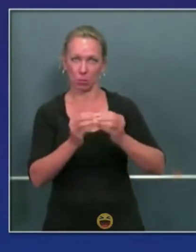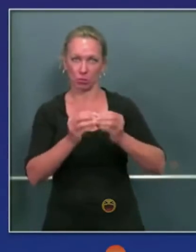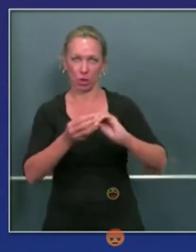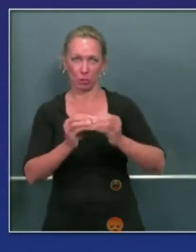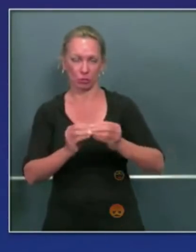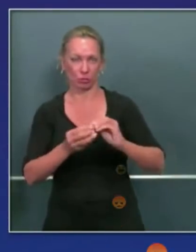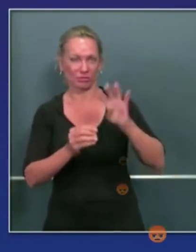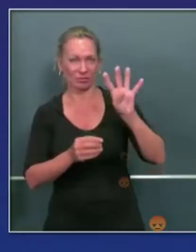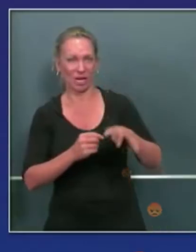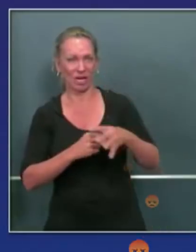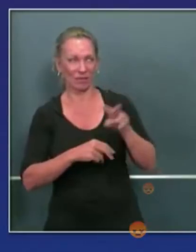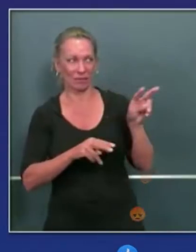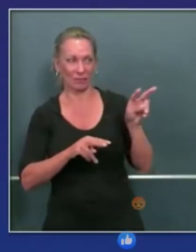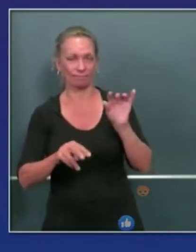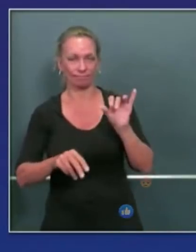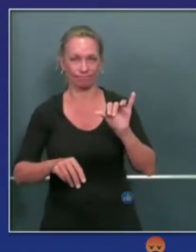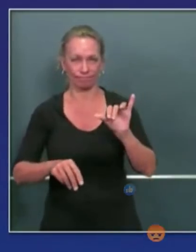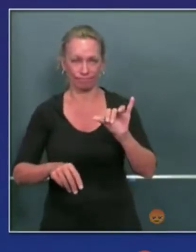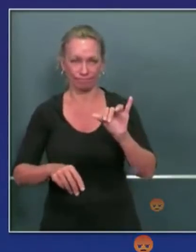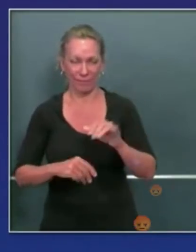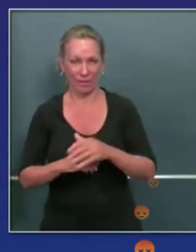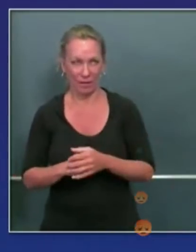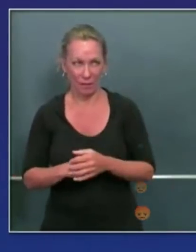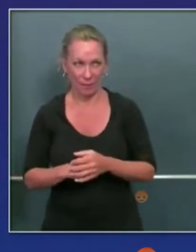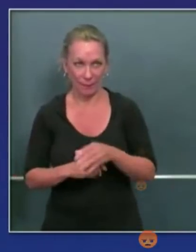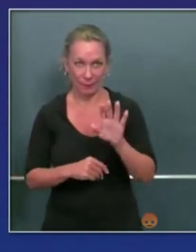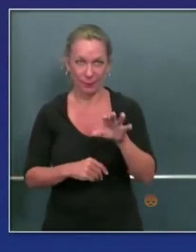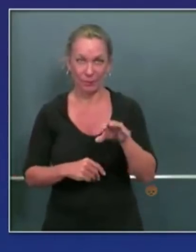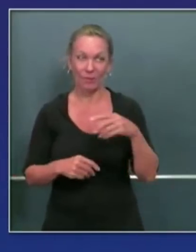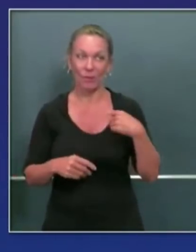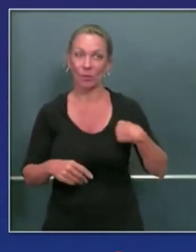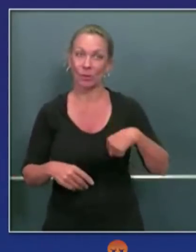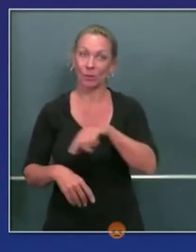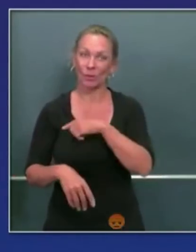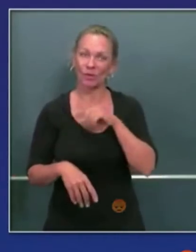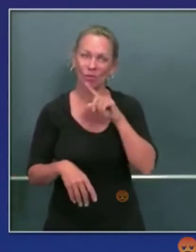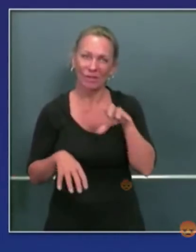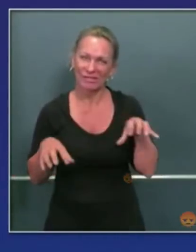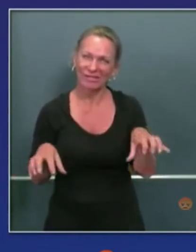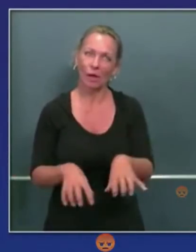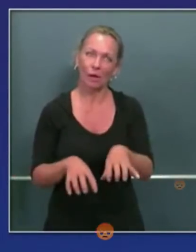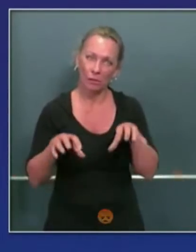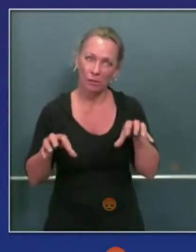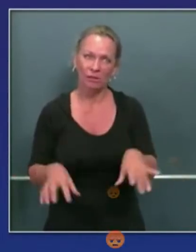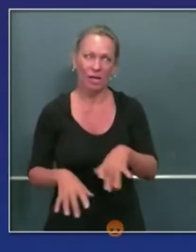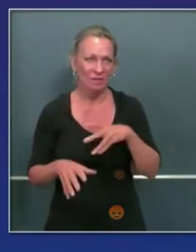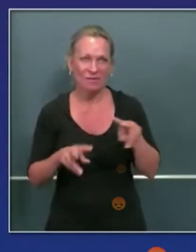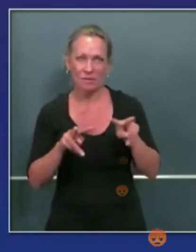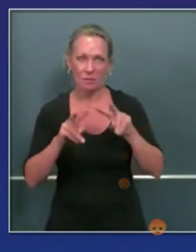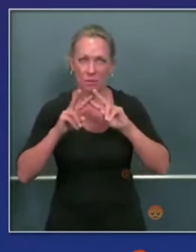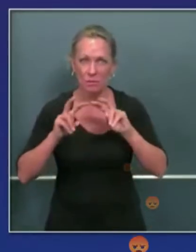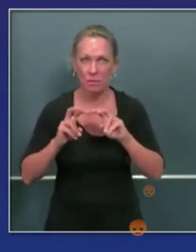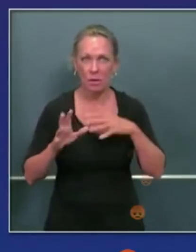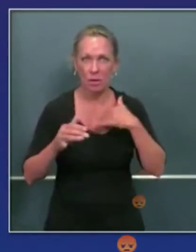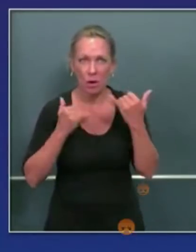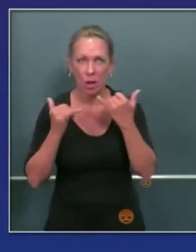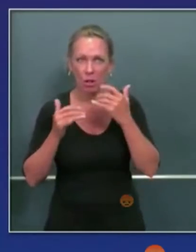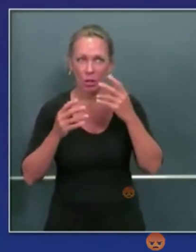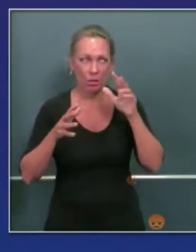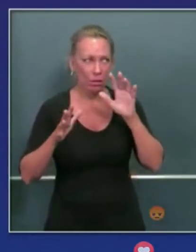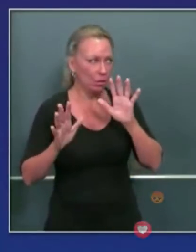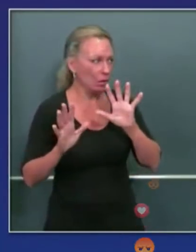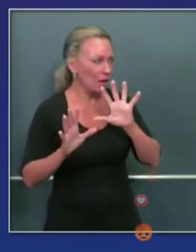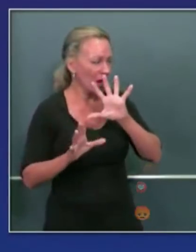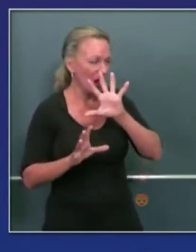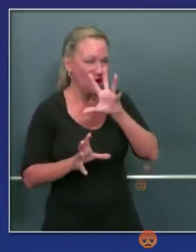as I noted the top of Màu my cam đó remarks, là but also những cái ca nhiễm, to còn màu engage xanh them đó là with cái khả năng purpose and intention. And that is